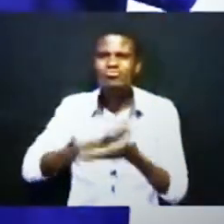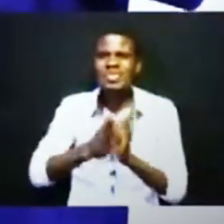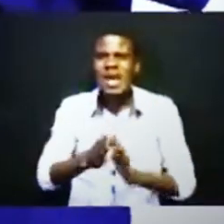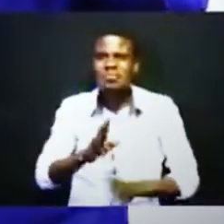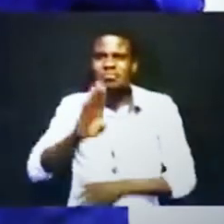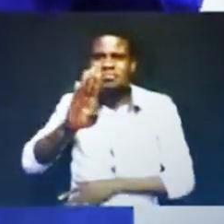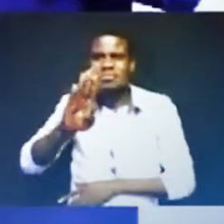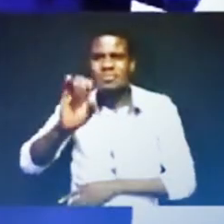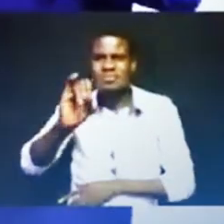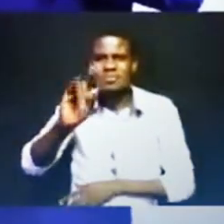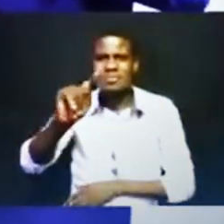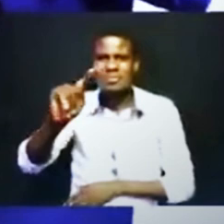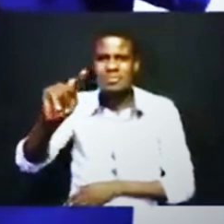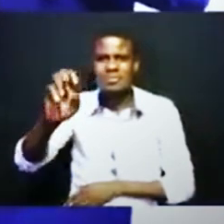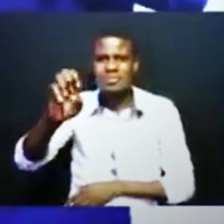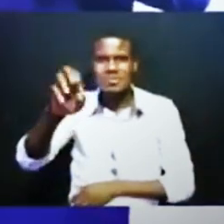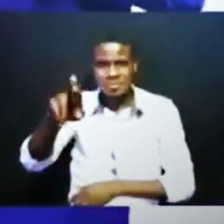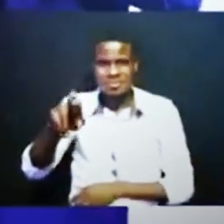bitter.